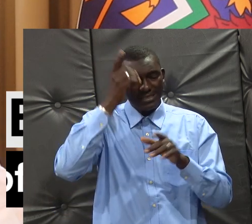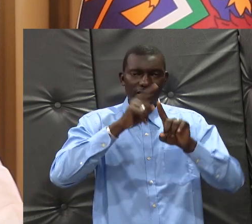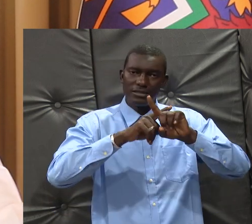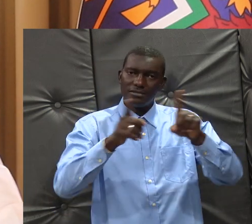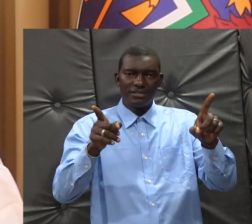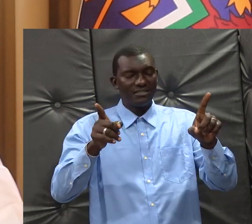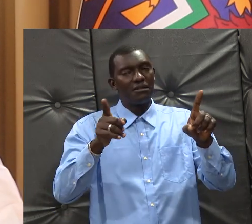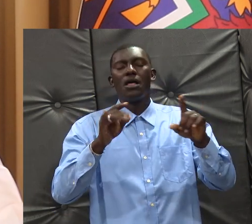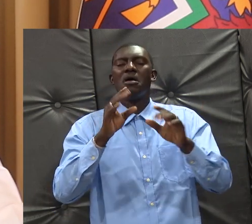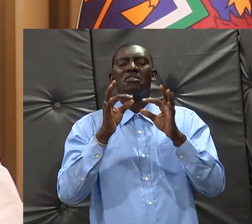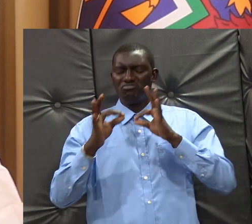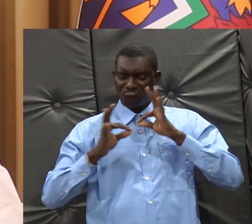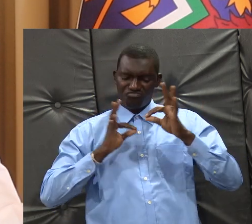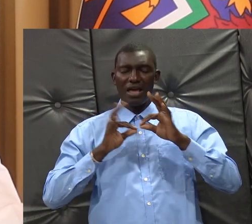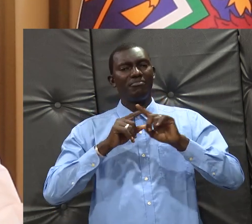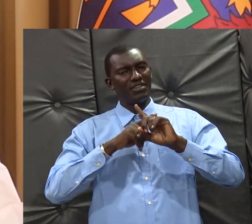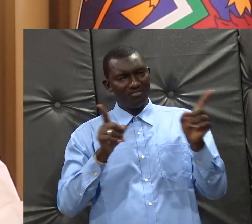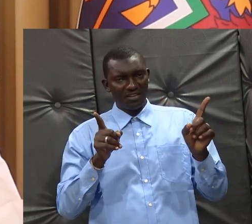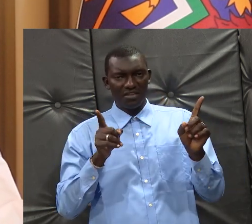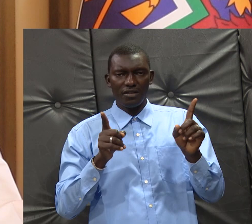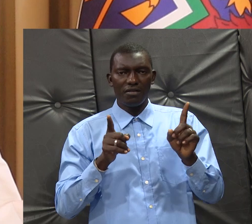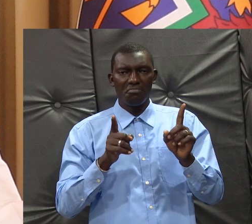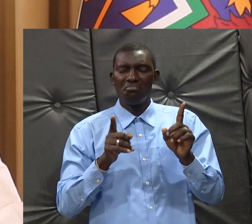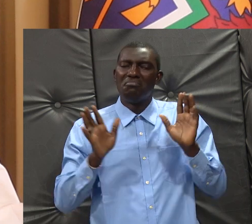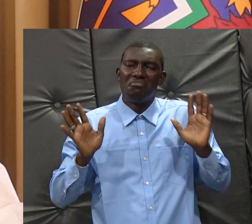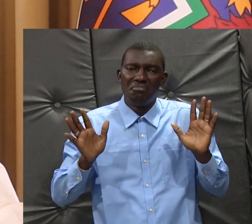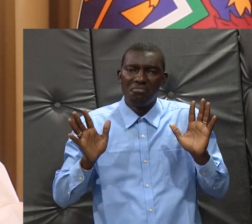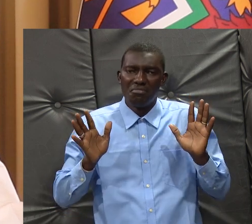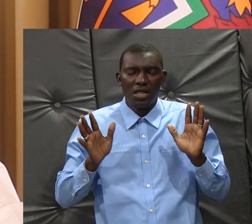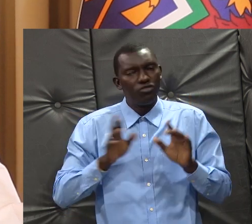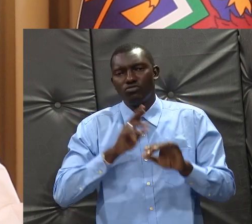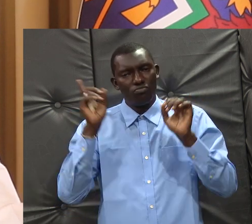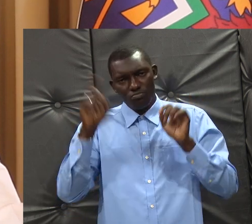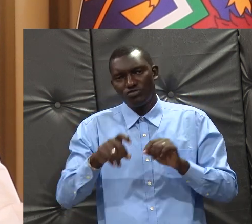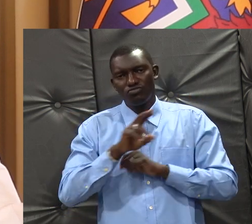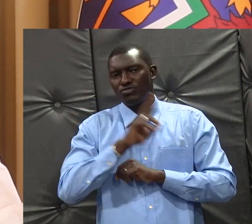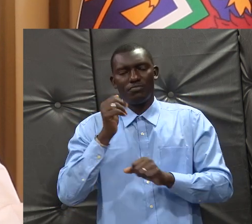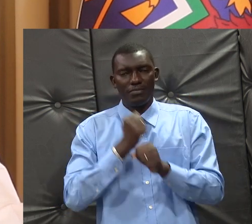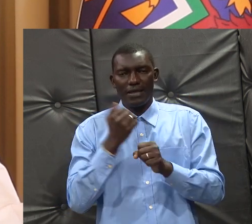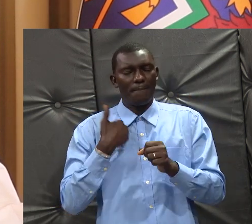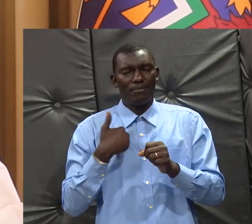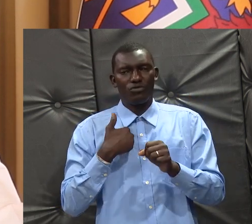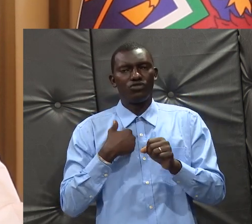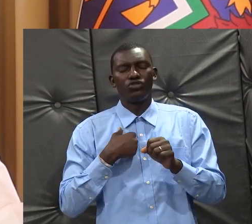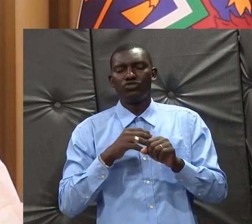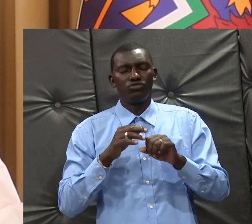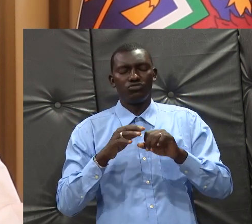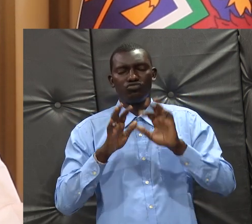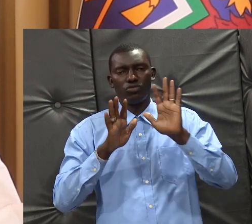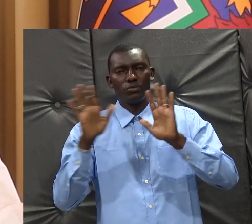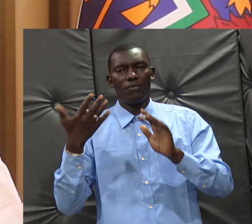not tempt anyone to become counterproductive, subversive, or pose